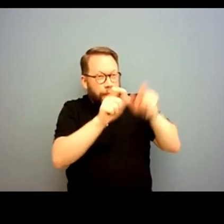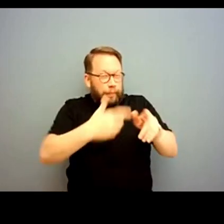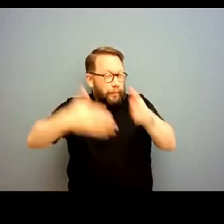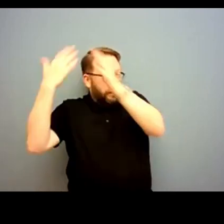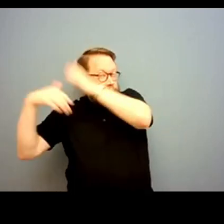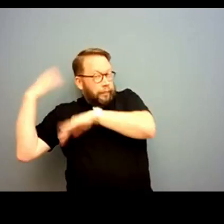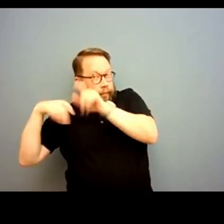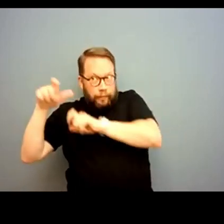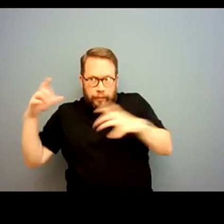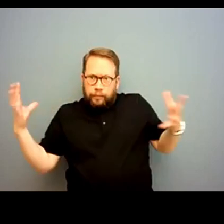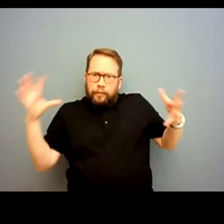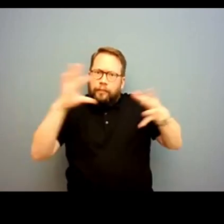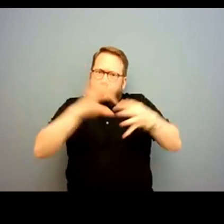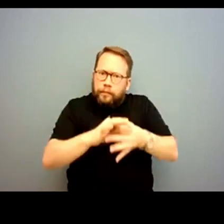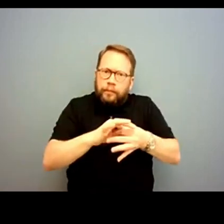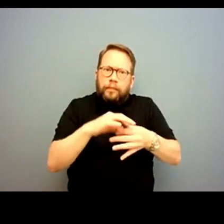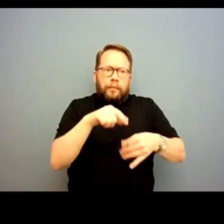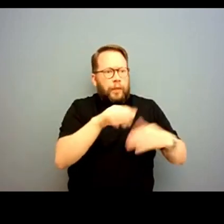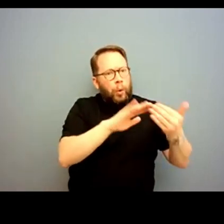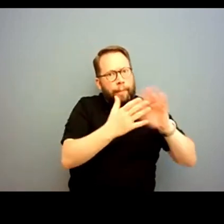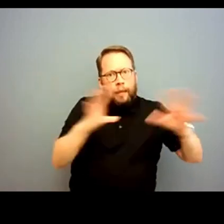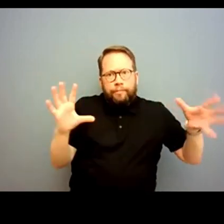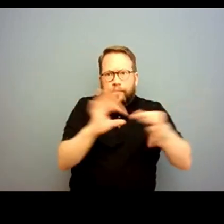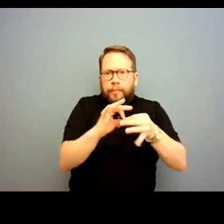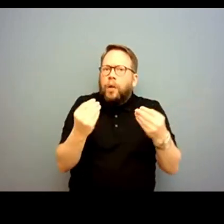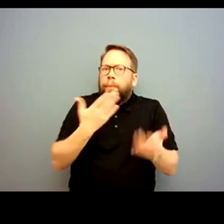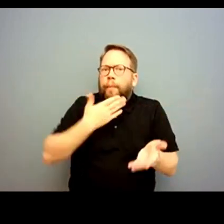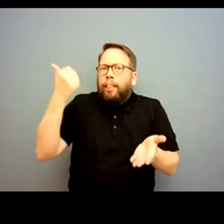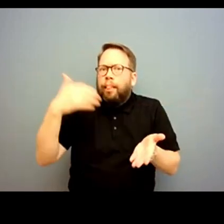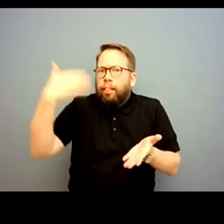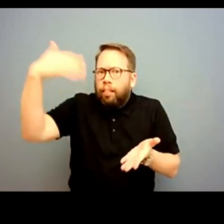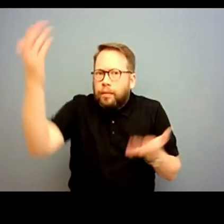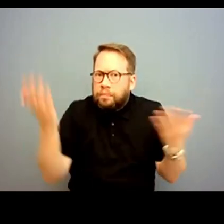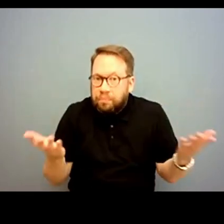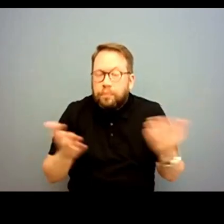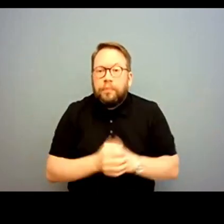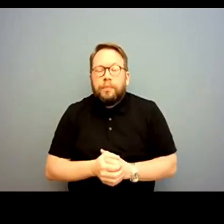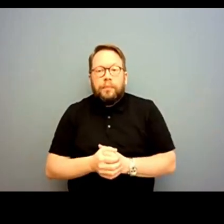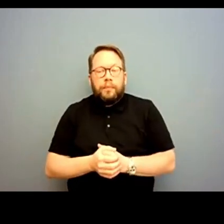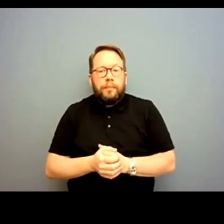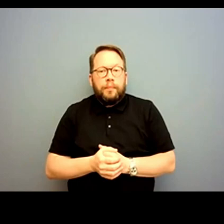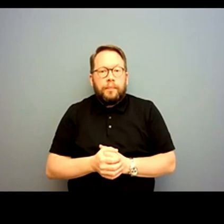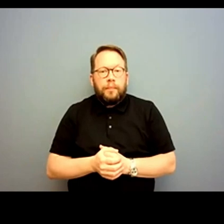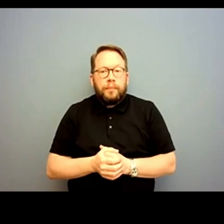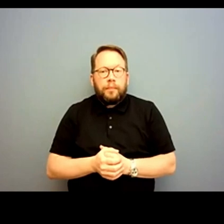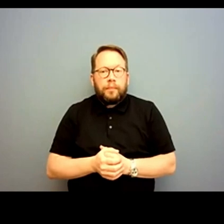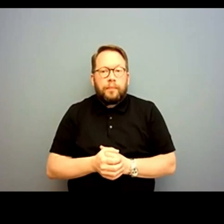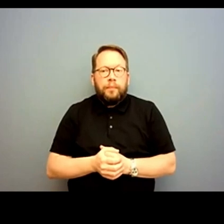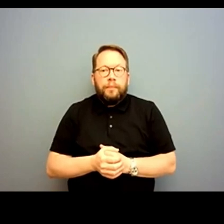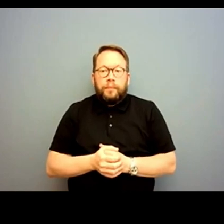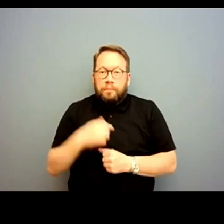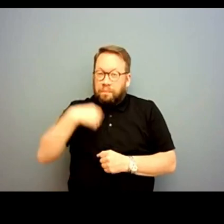I'm confident that also today we can find some more concrete steps towards these